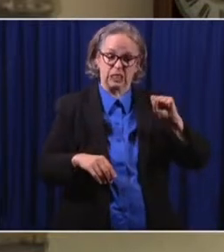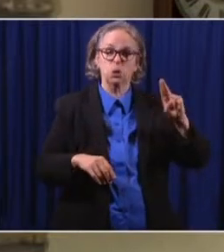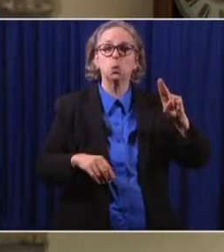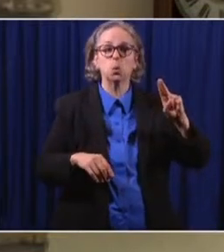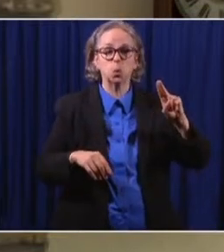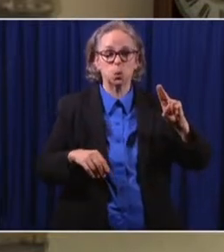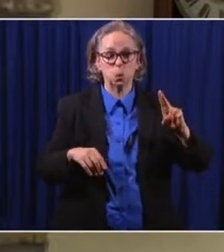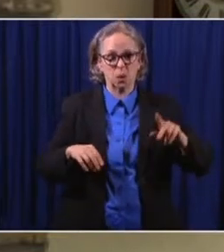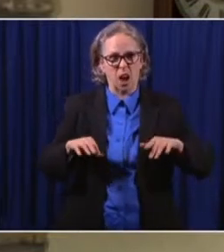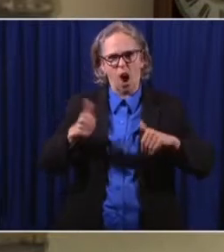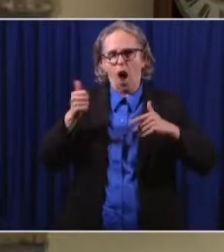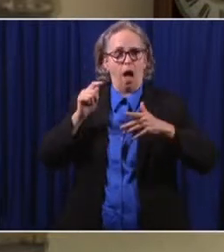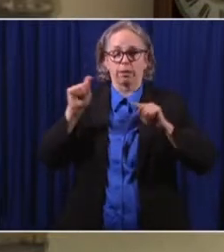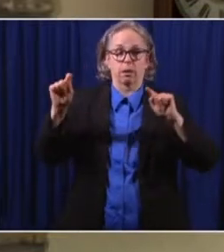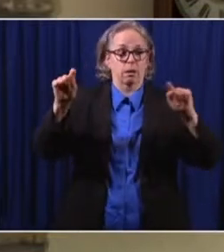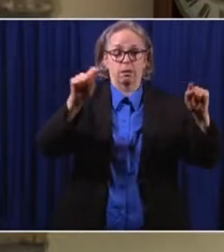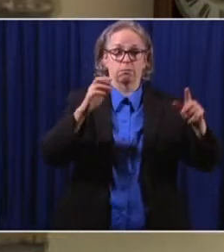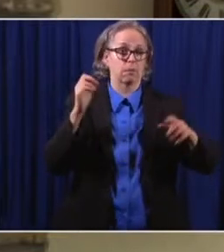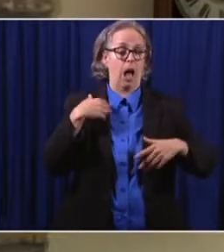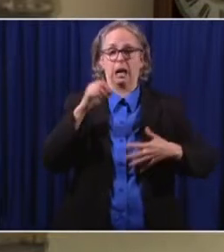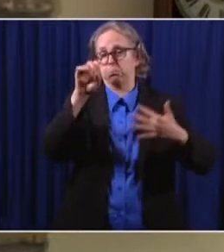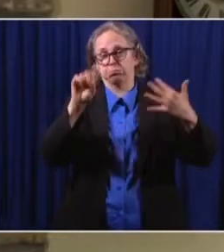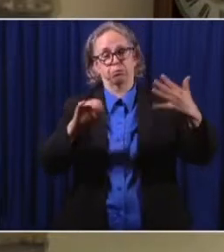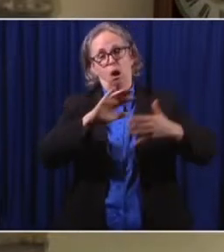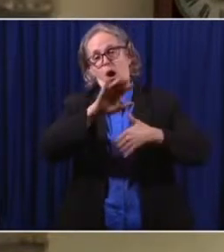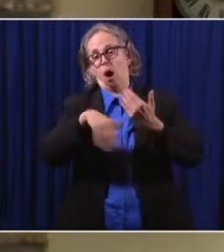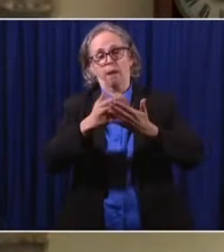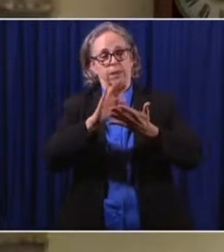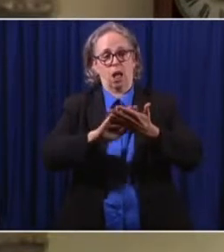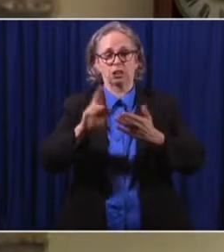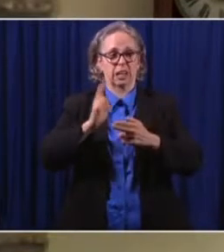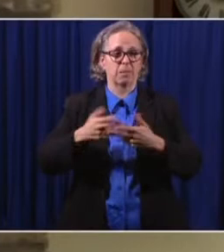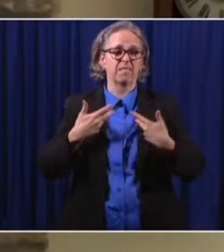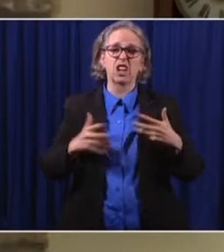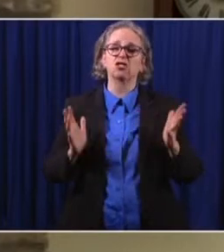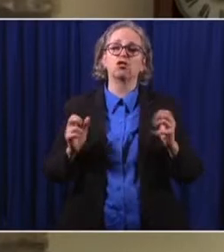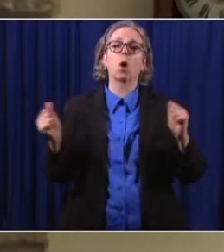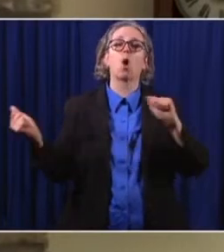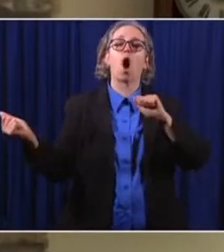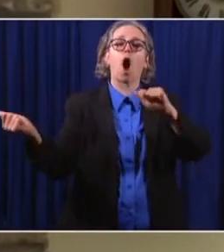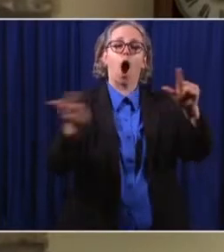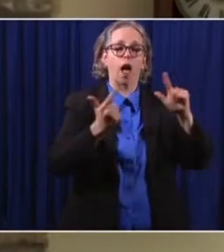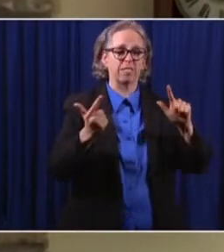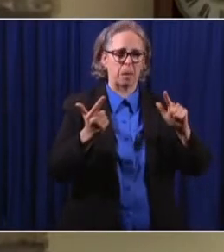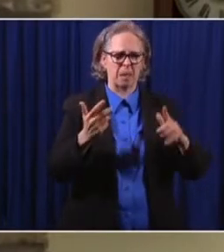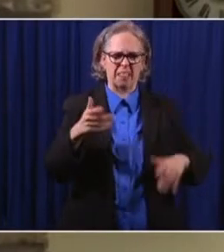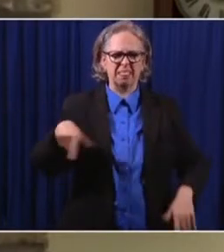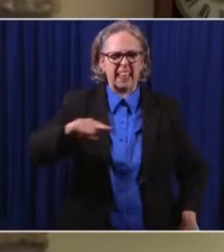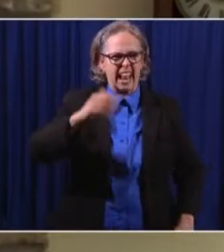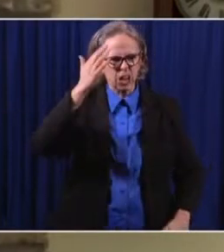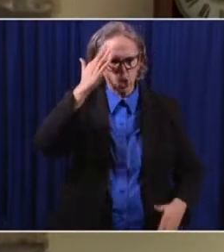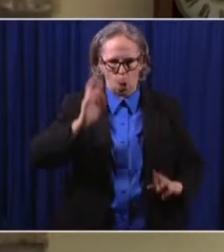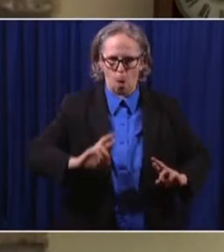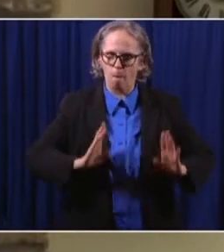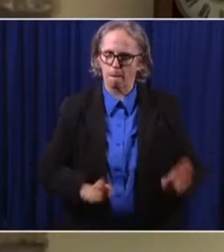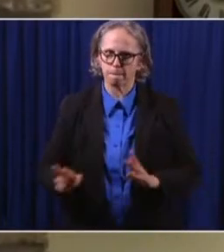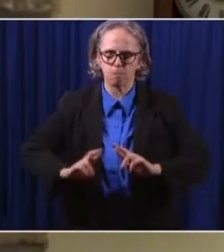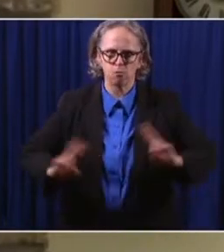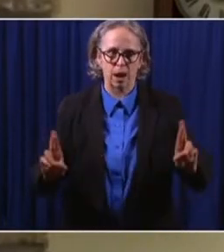go through because I've been talking to a lot of them, and they're all over this. So I'm not sure it's going to be my decision. It's